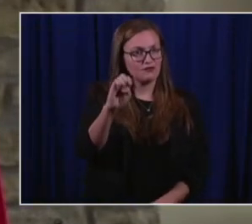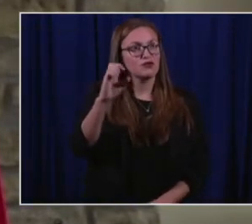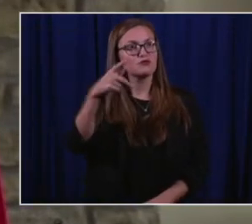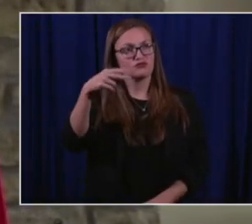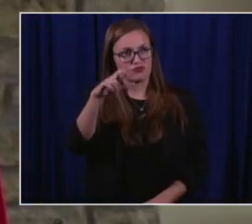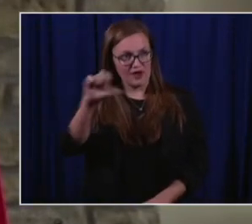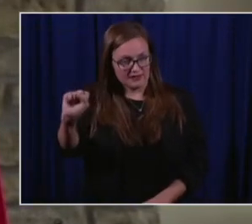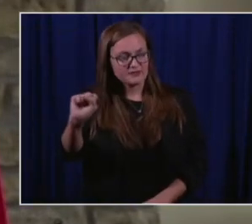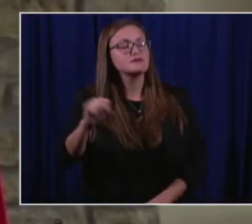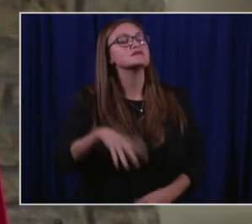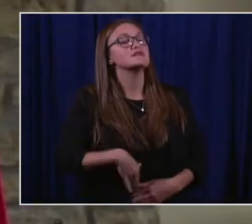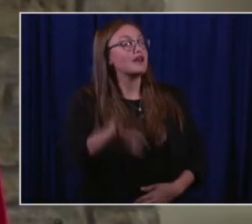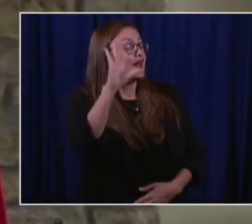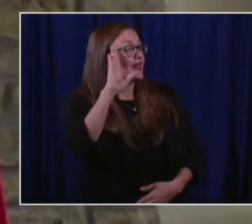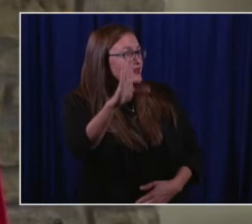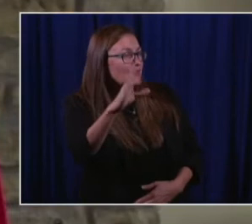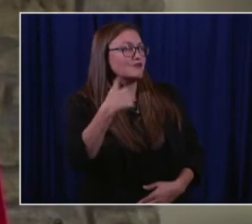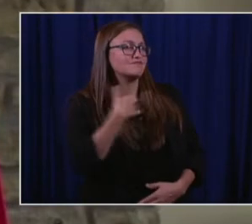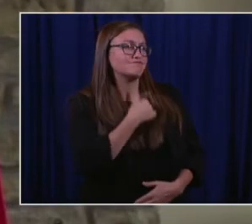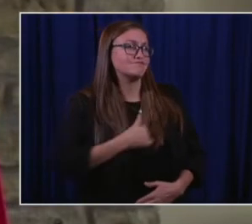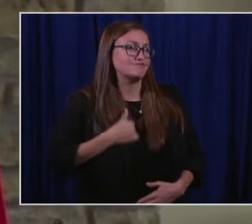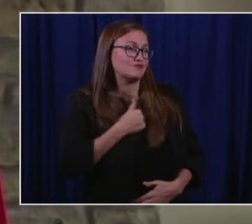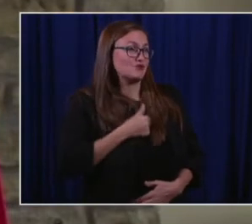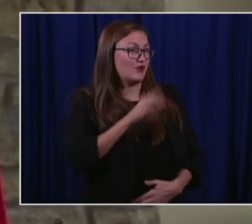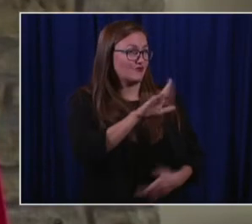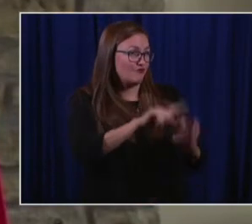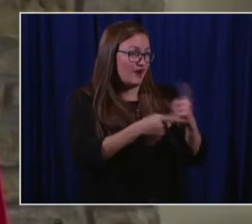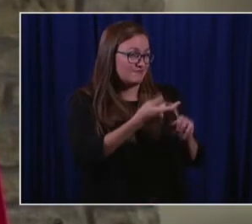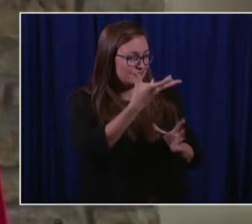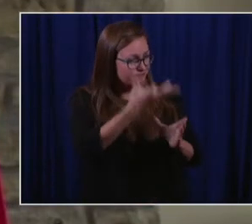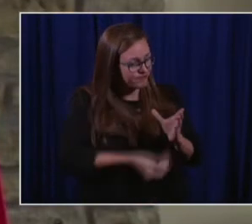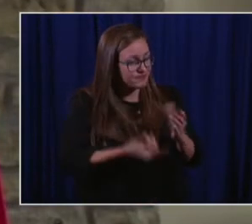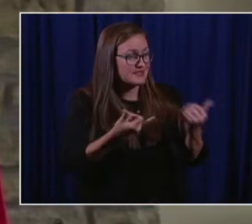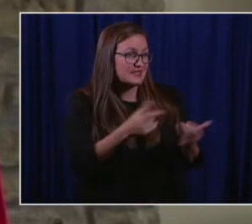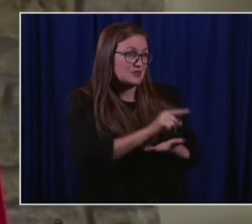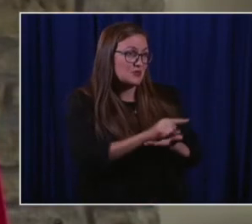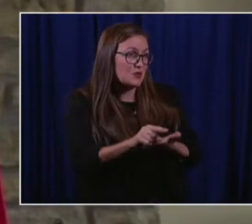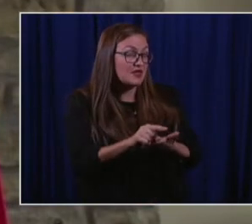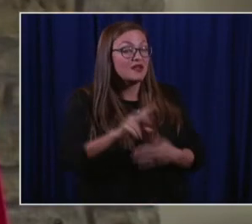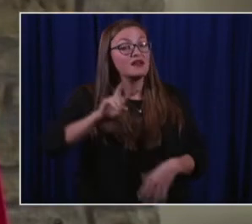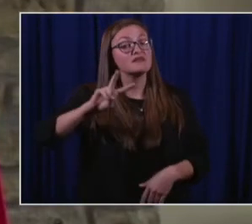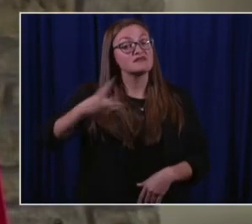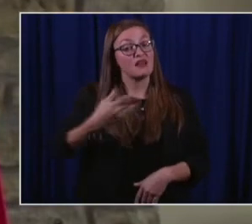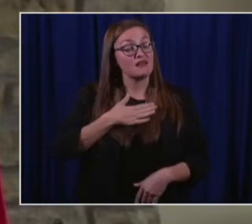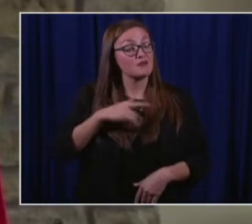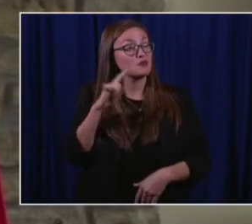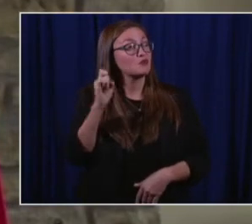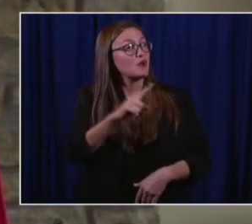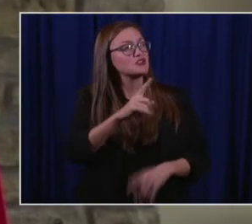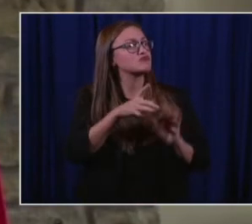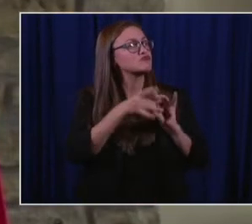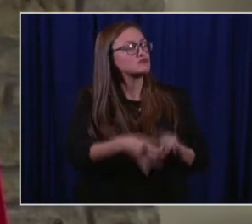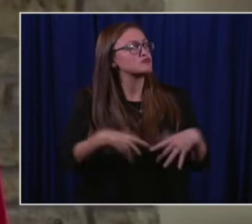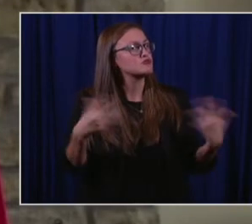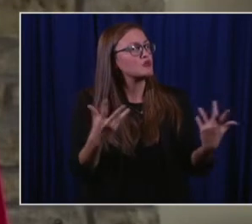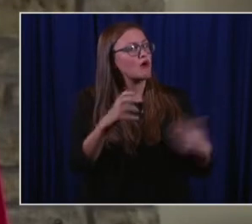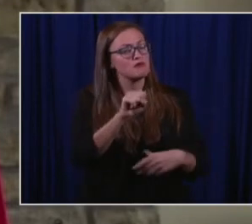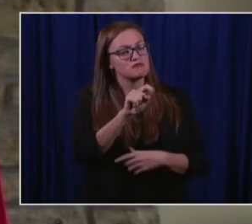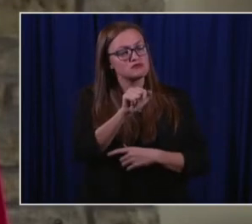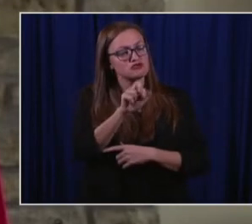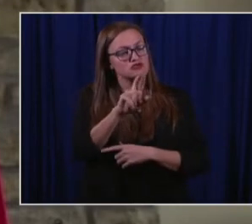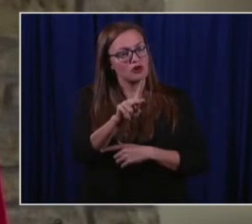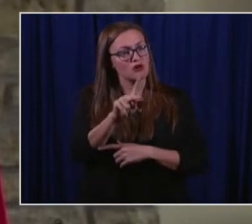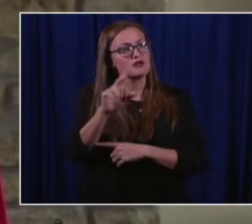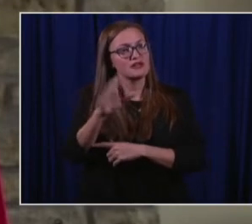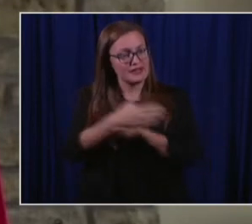condolences for your loss this week. Thank you. Separately, I wanted to ask you about Darke County. It has remained #1 on the state's list